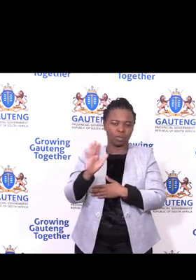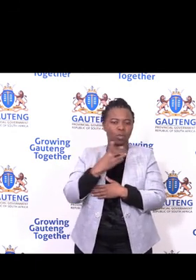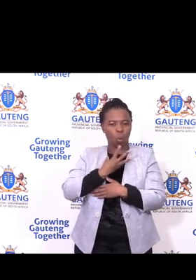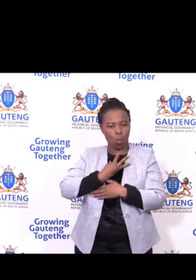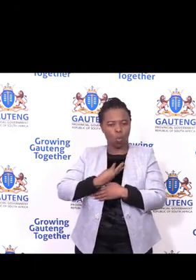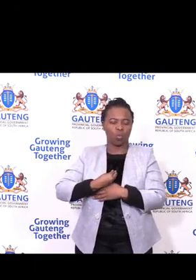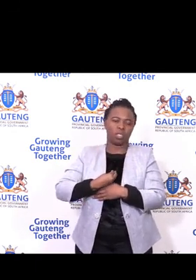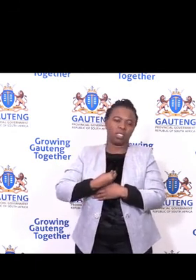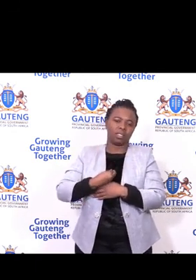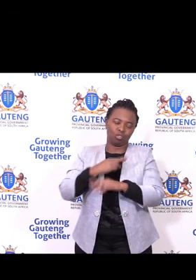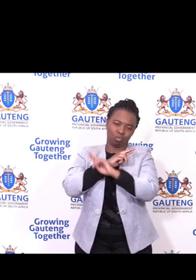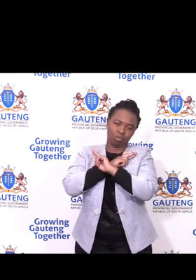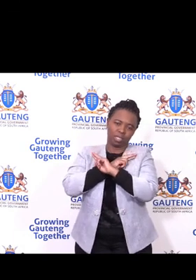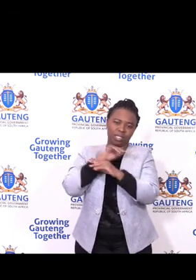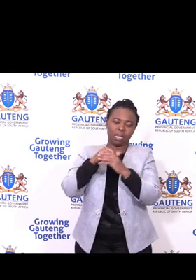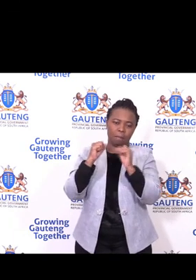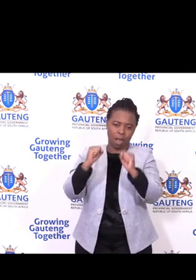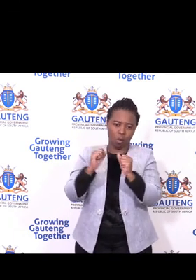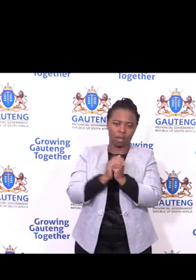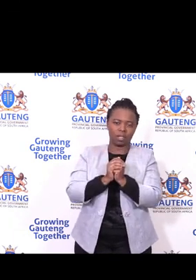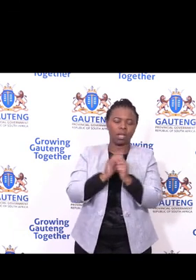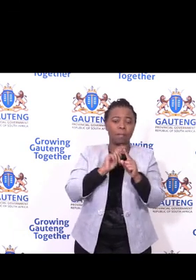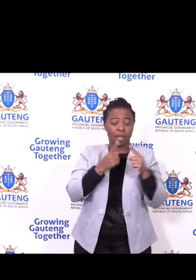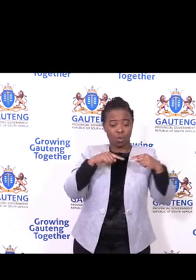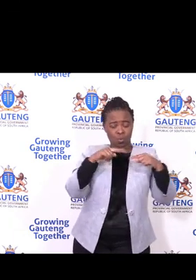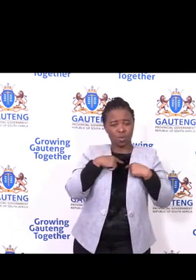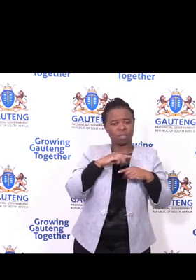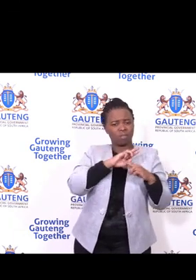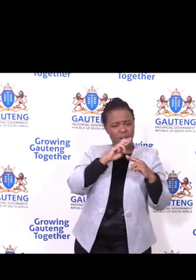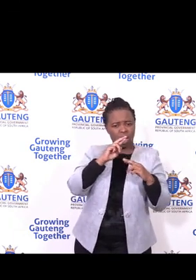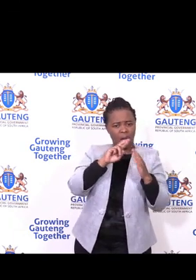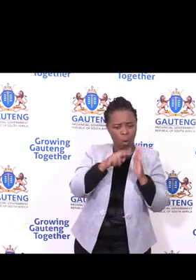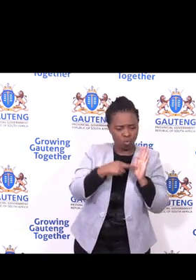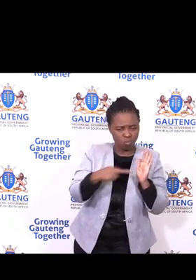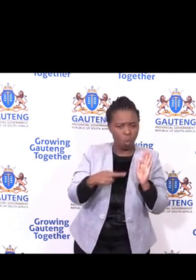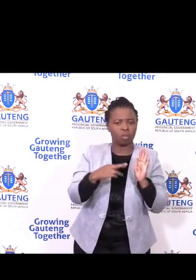in power. But let's play our part, let's play our role to